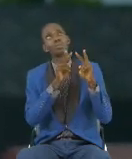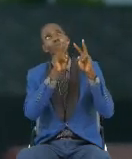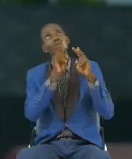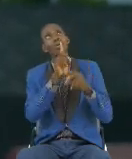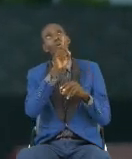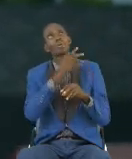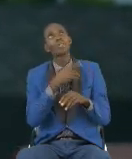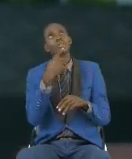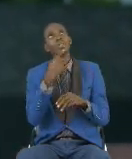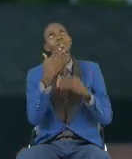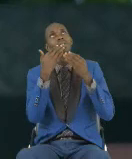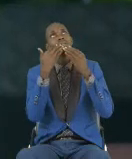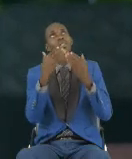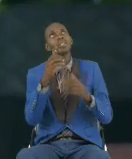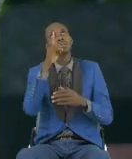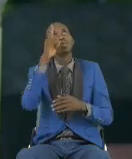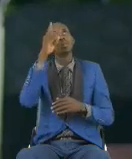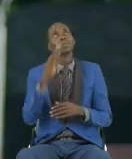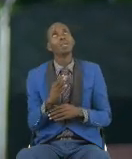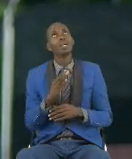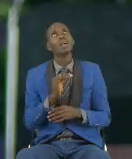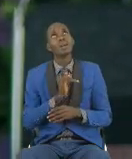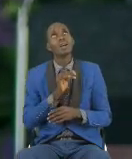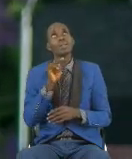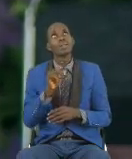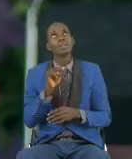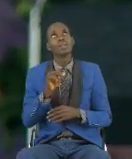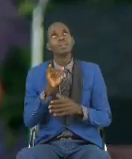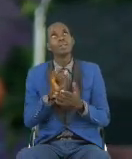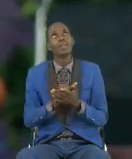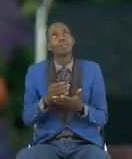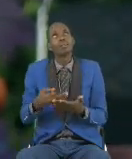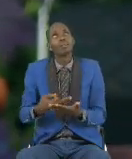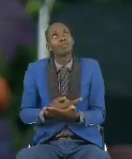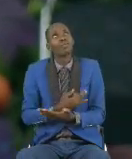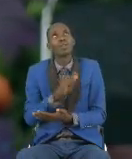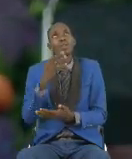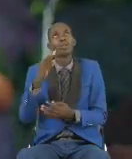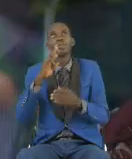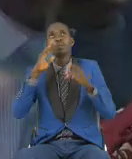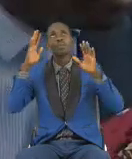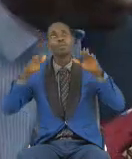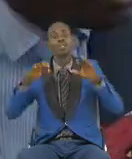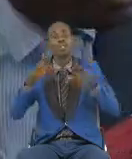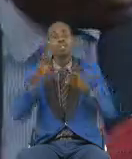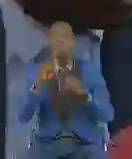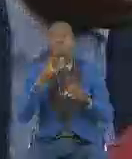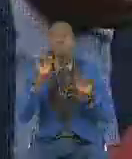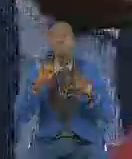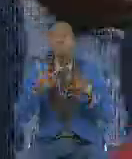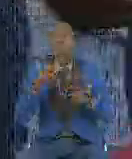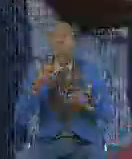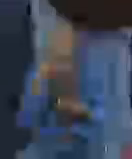thank you, God, I need that refreshing of the rain. If you are not able to say that and sit down